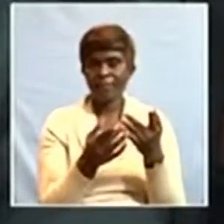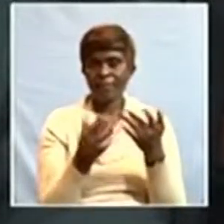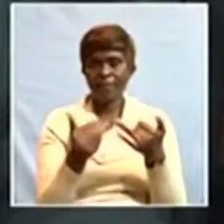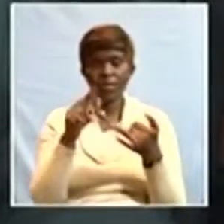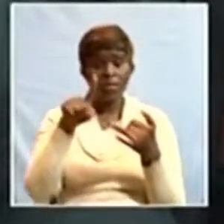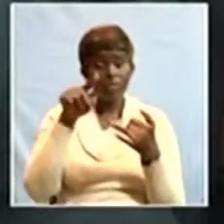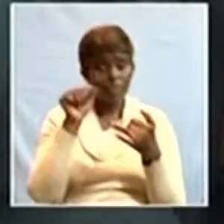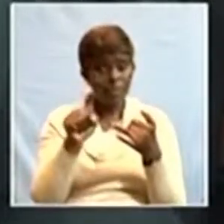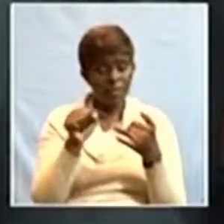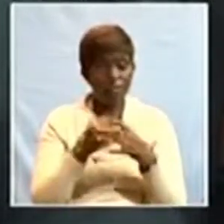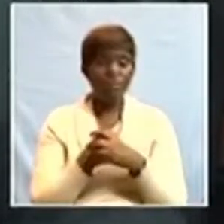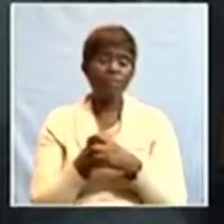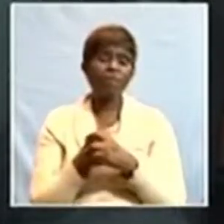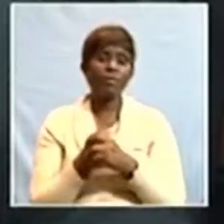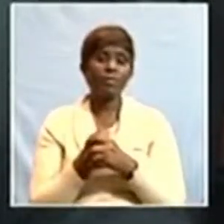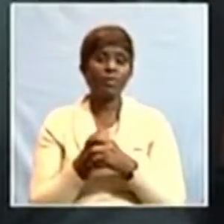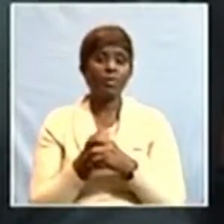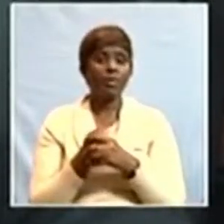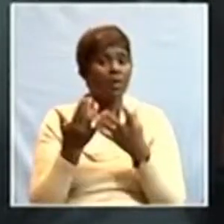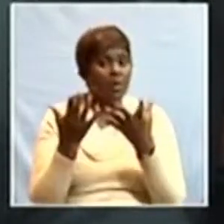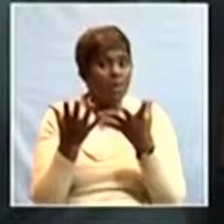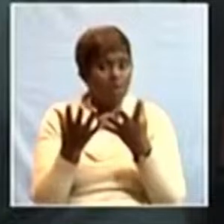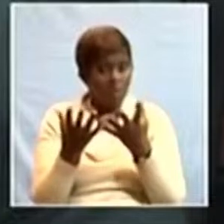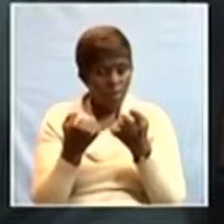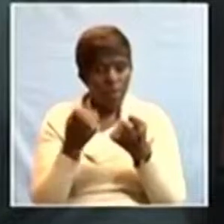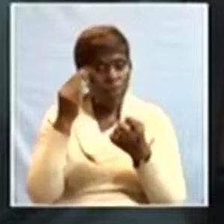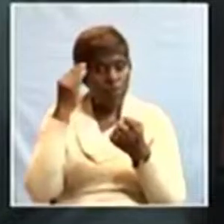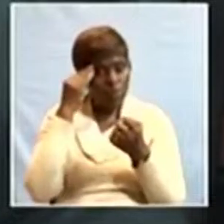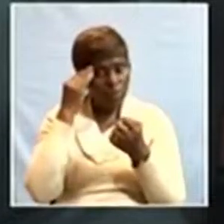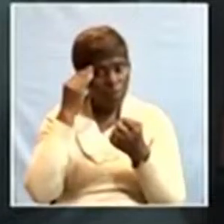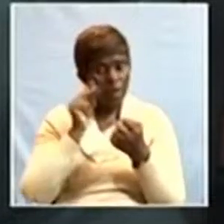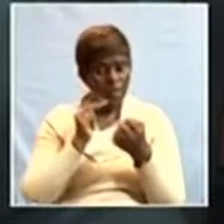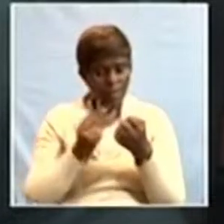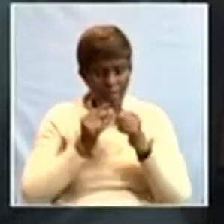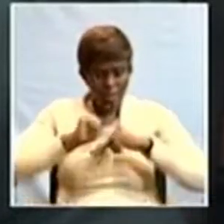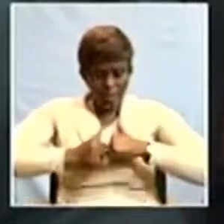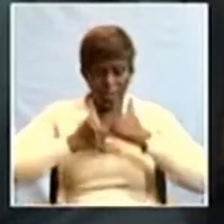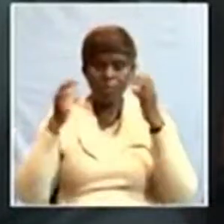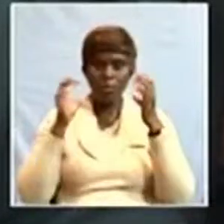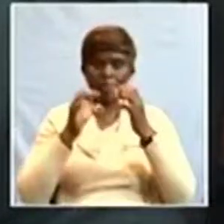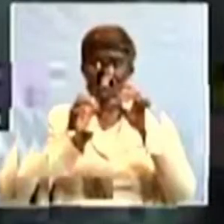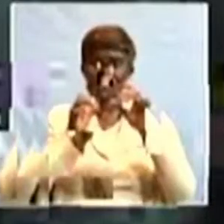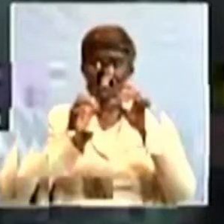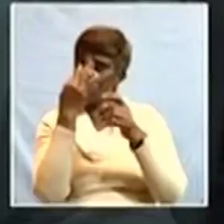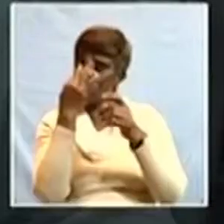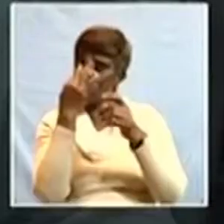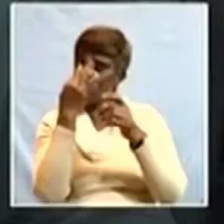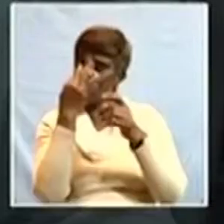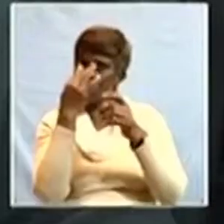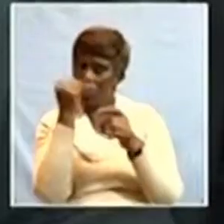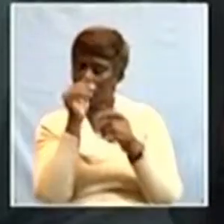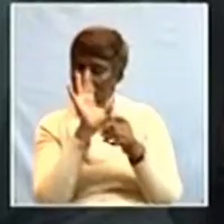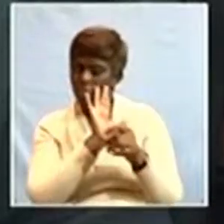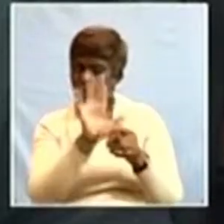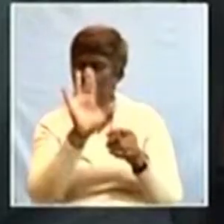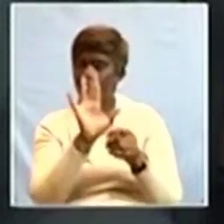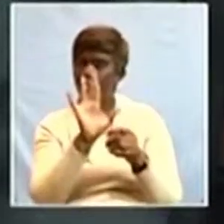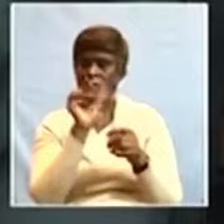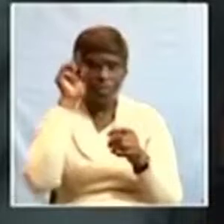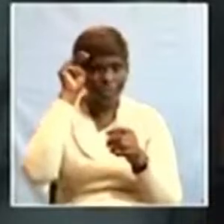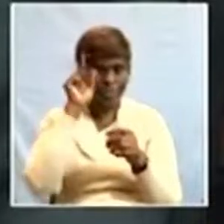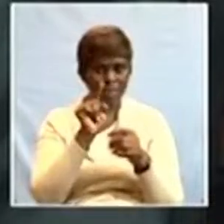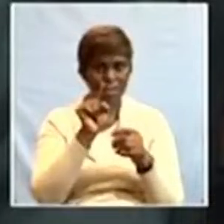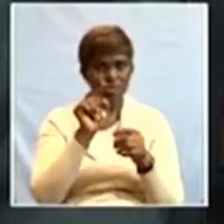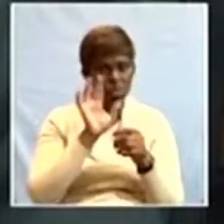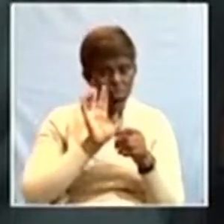PS, we want to find out as a committee, the first question, why did your